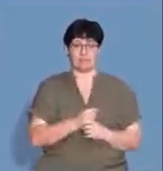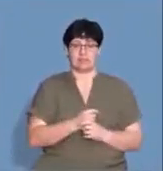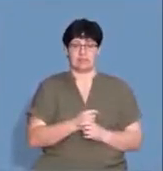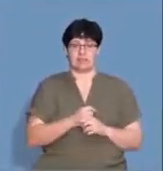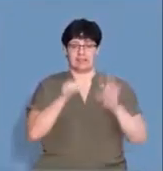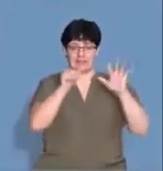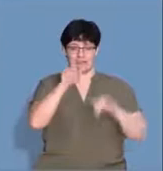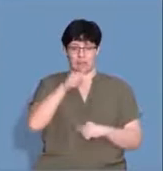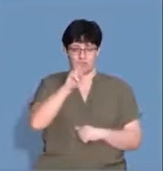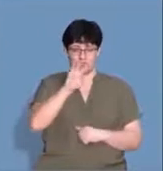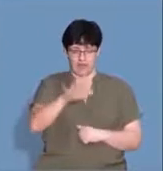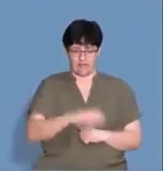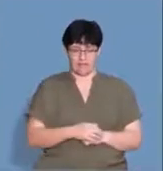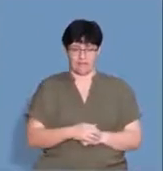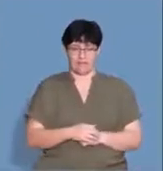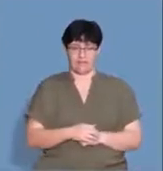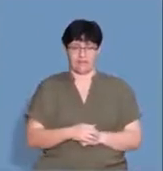of 6,25